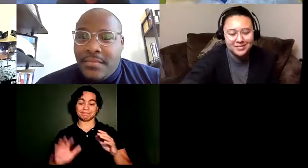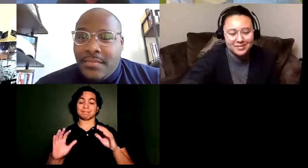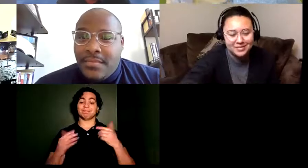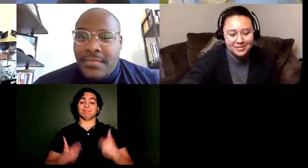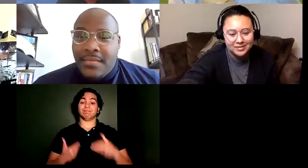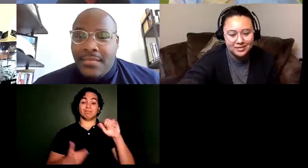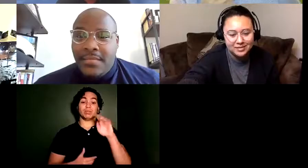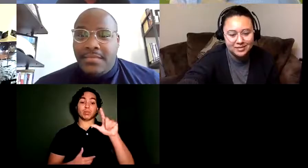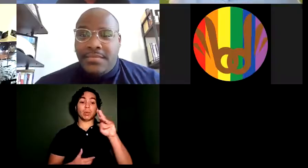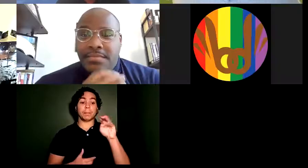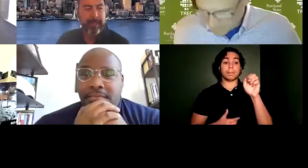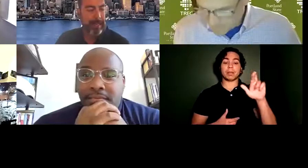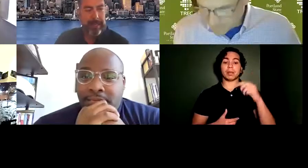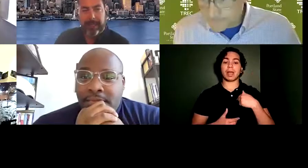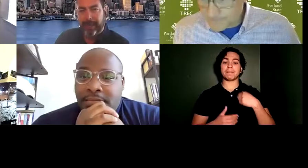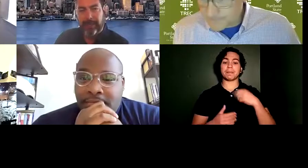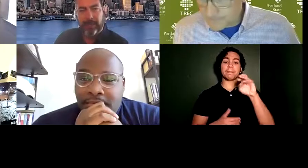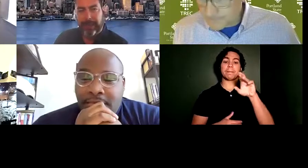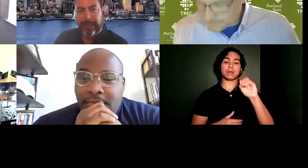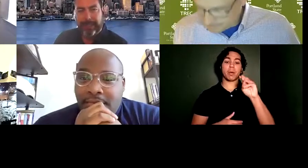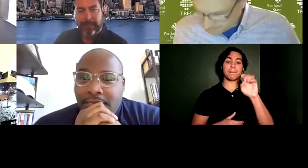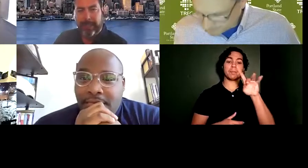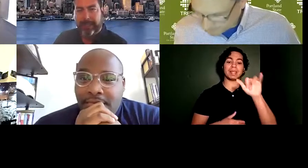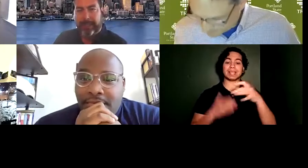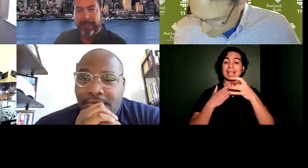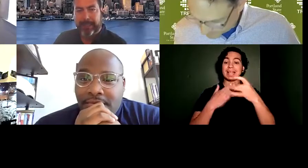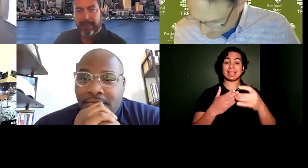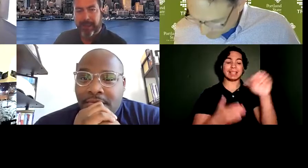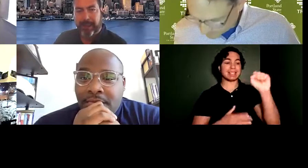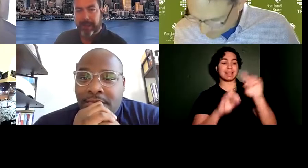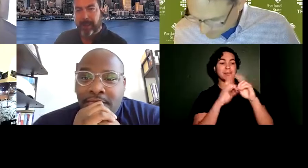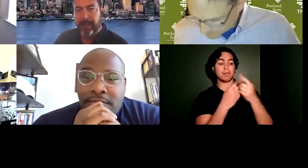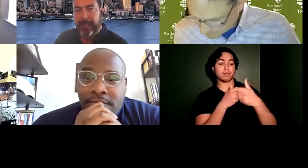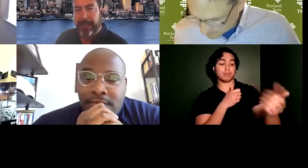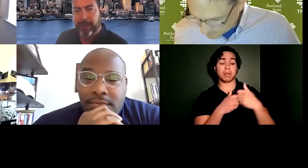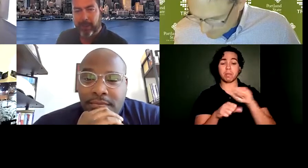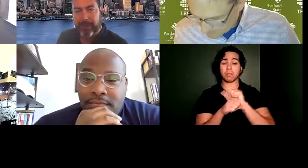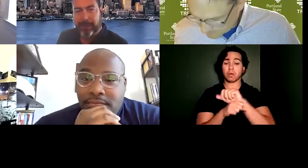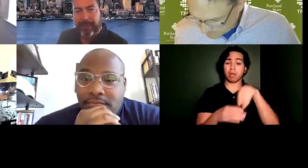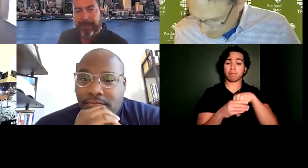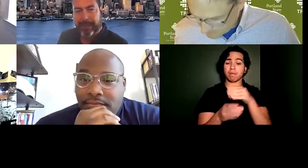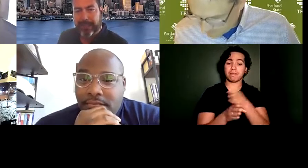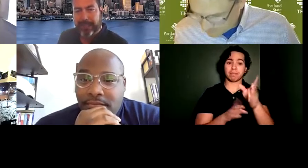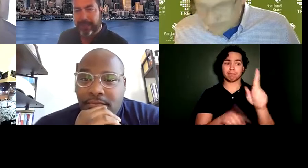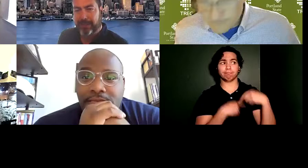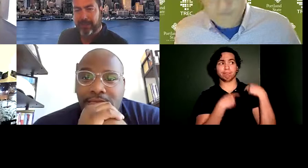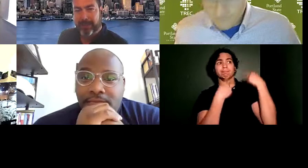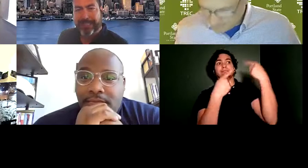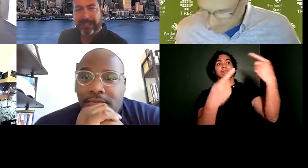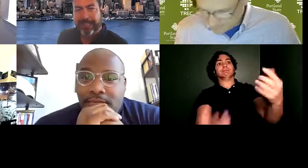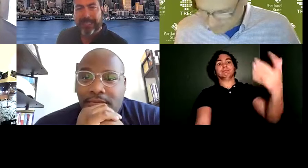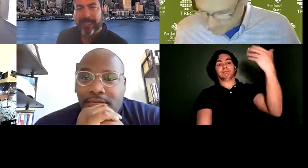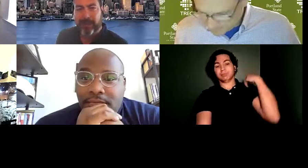at the Seattle Department of Transportation. I've been working in this space since the very early days, way back in ancient history